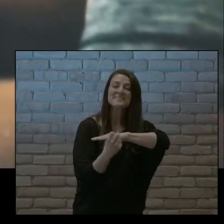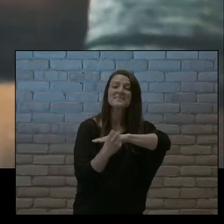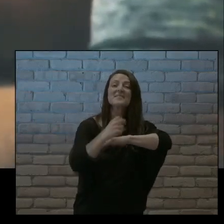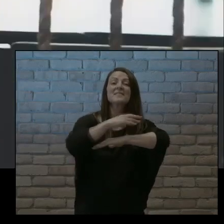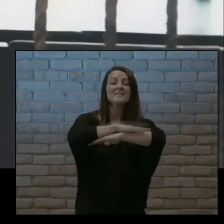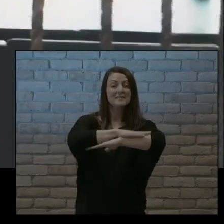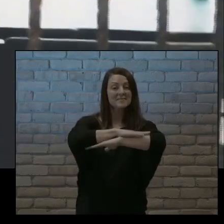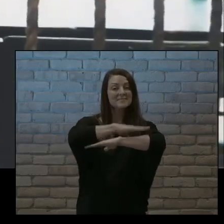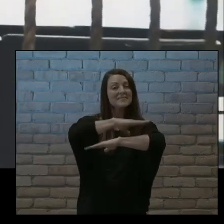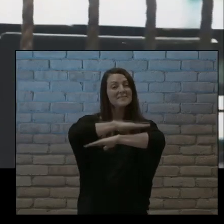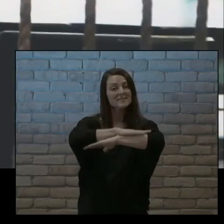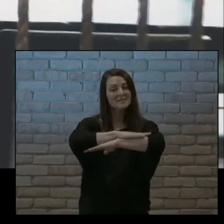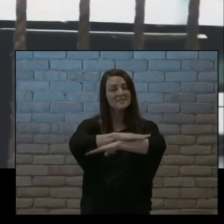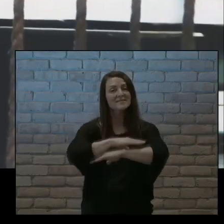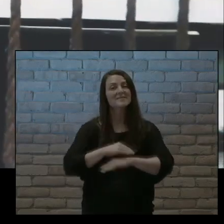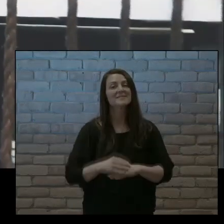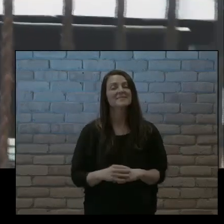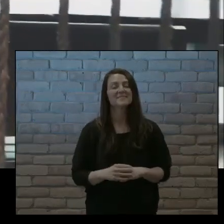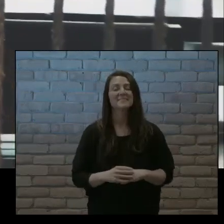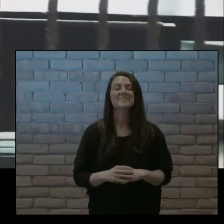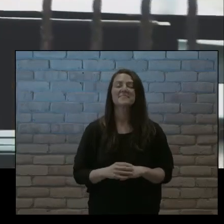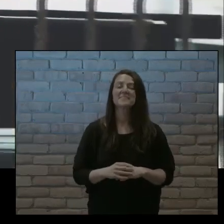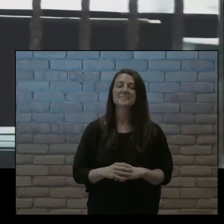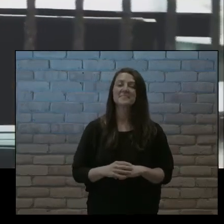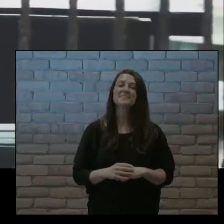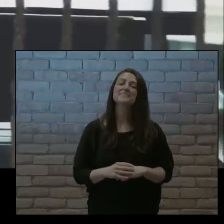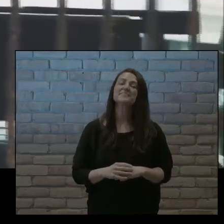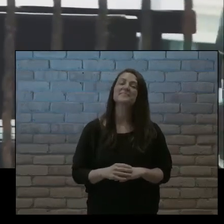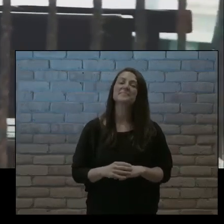the table."